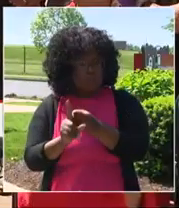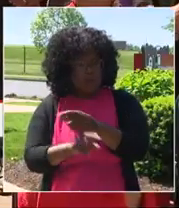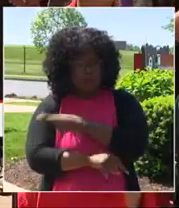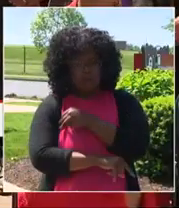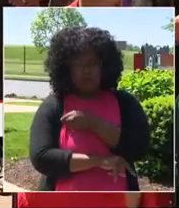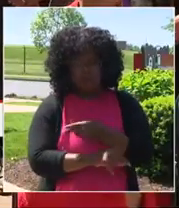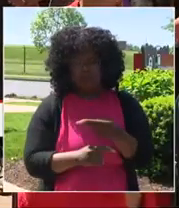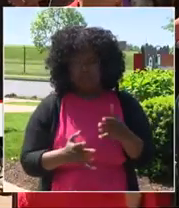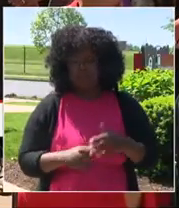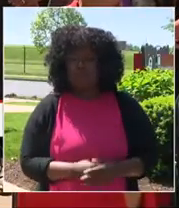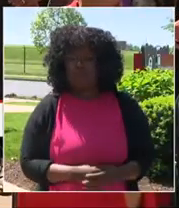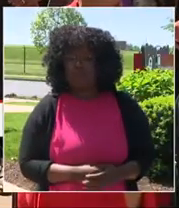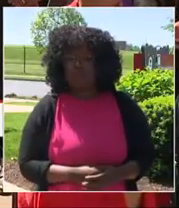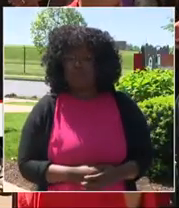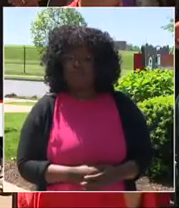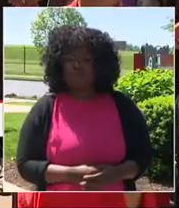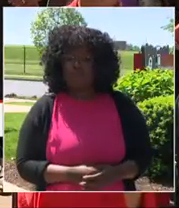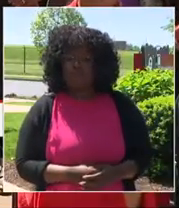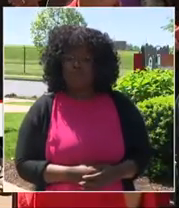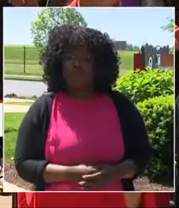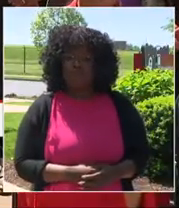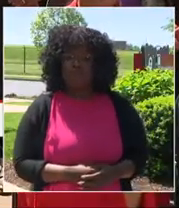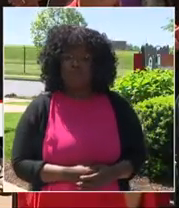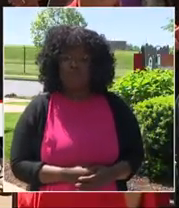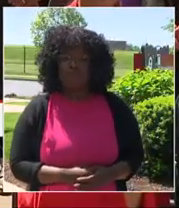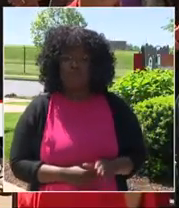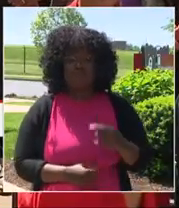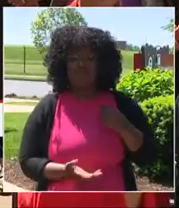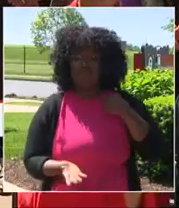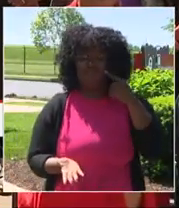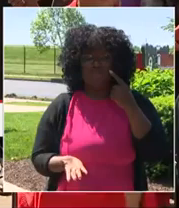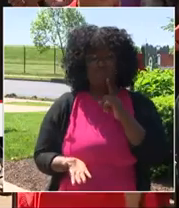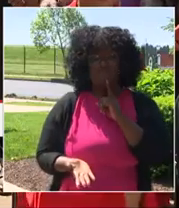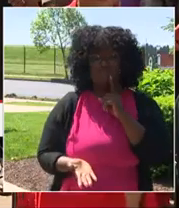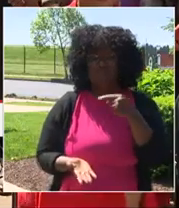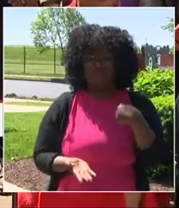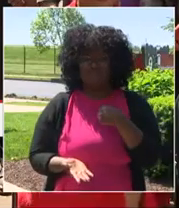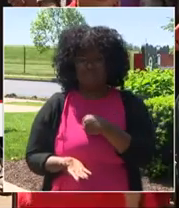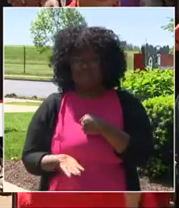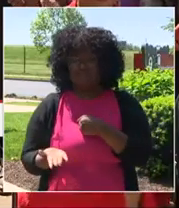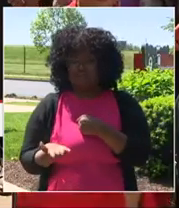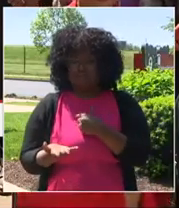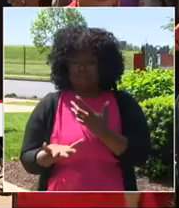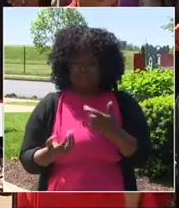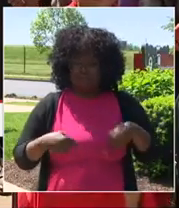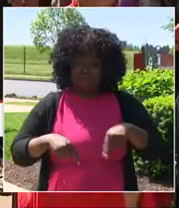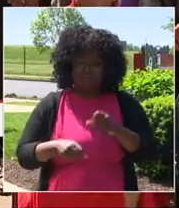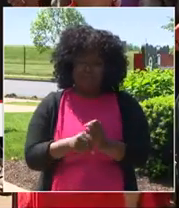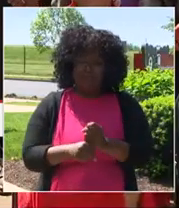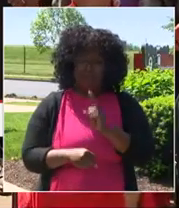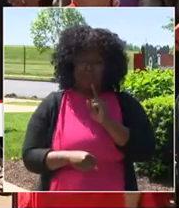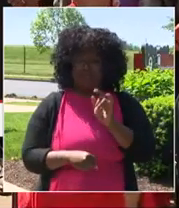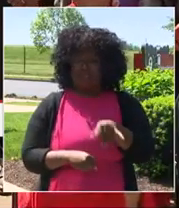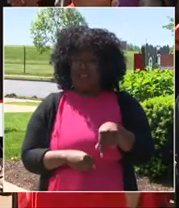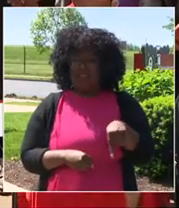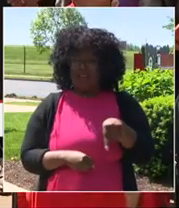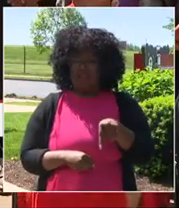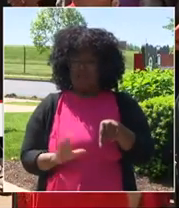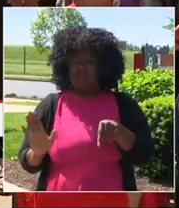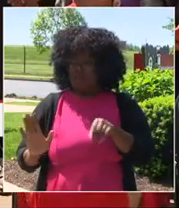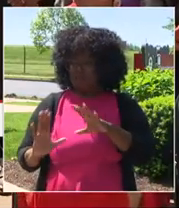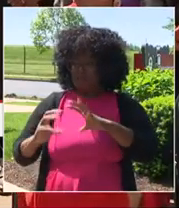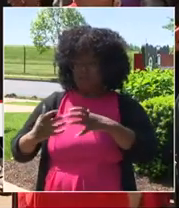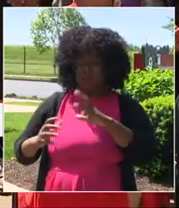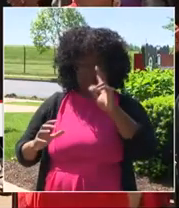think we have to make sure that the politics don't prevent them from doing the right thing.